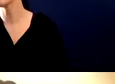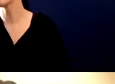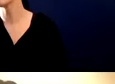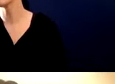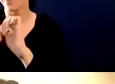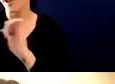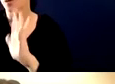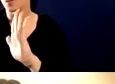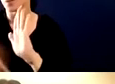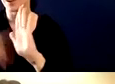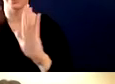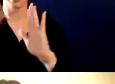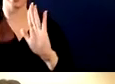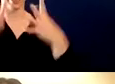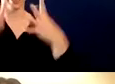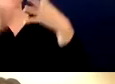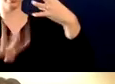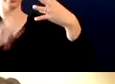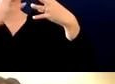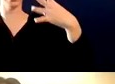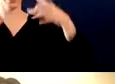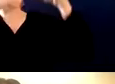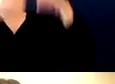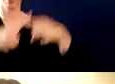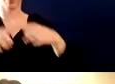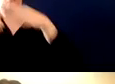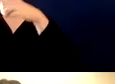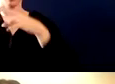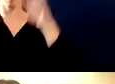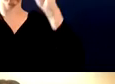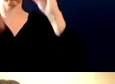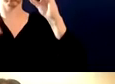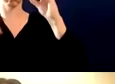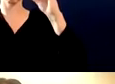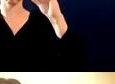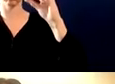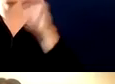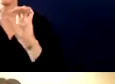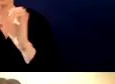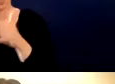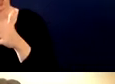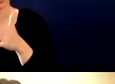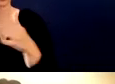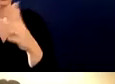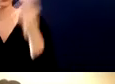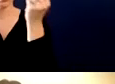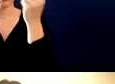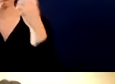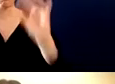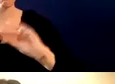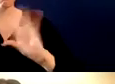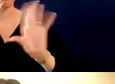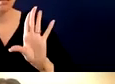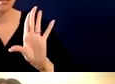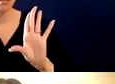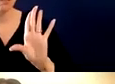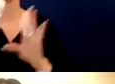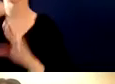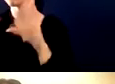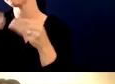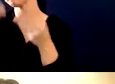the audiogram, how to derive meaning from it, as well as some basic information about how different types